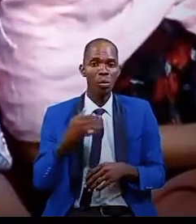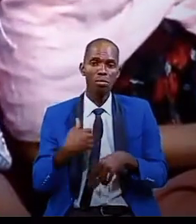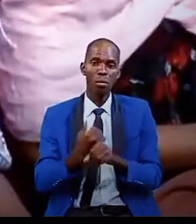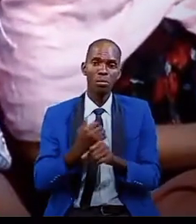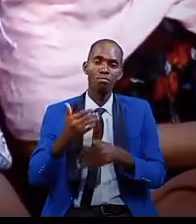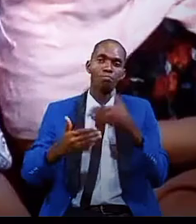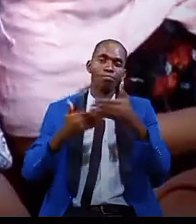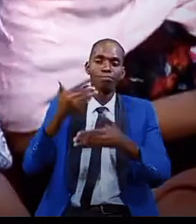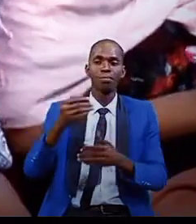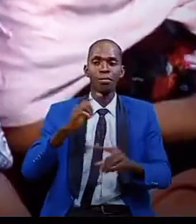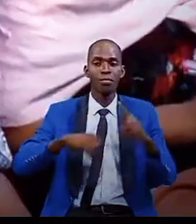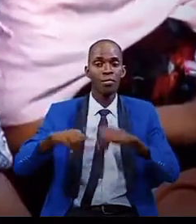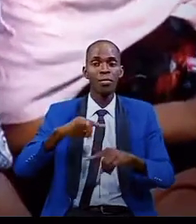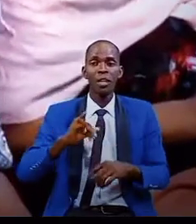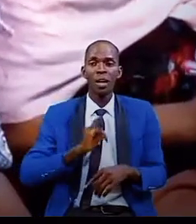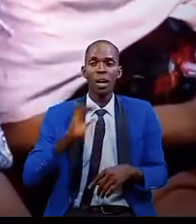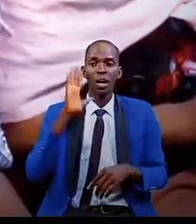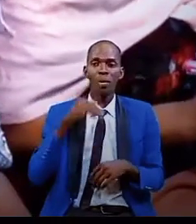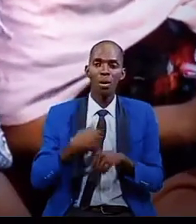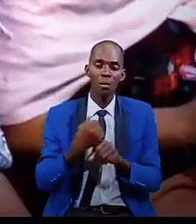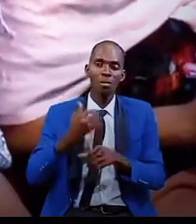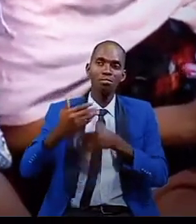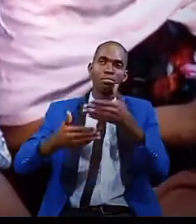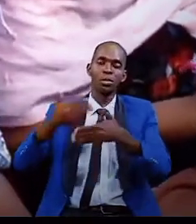I will make progress.